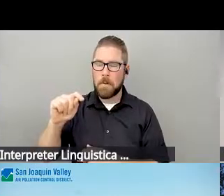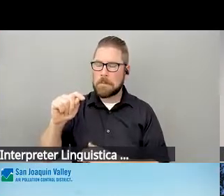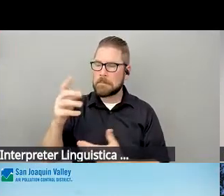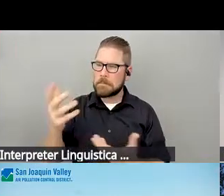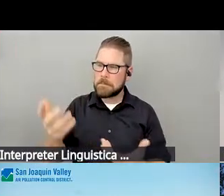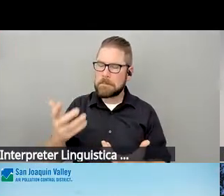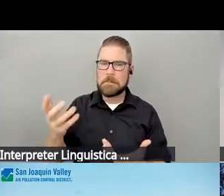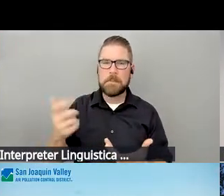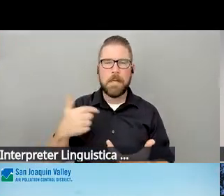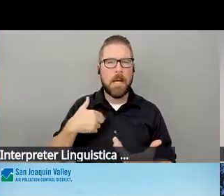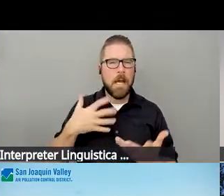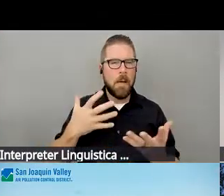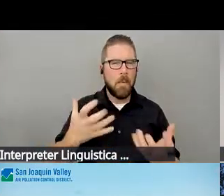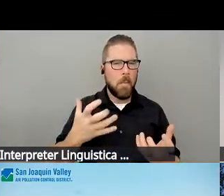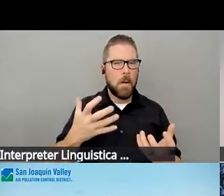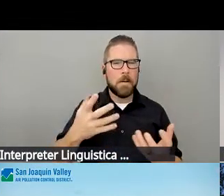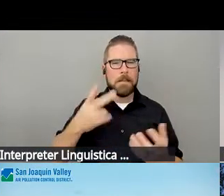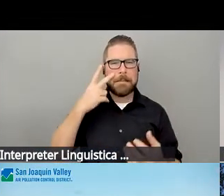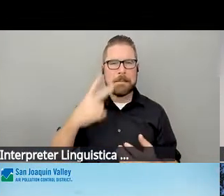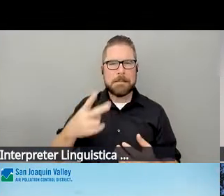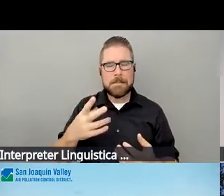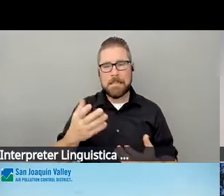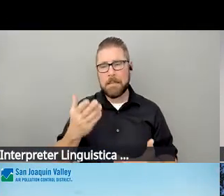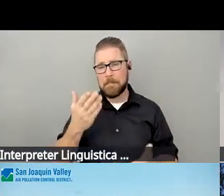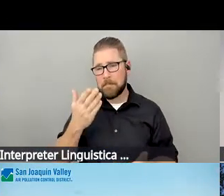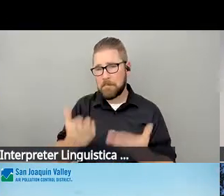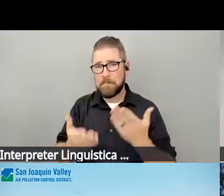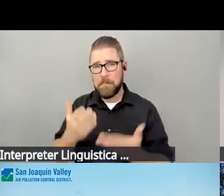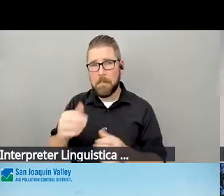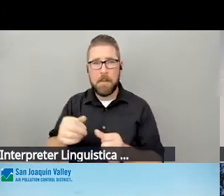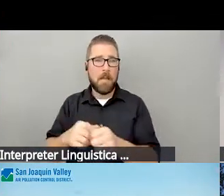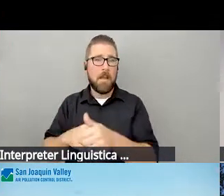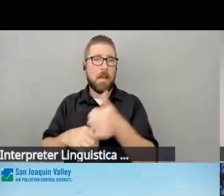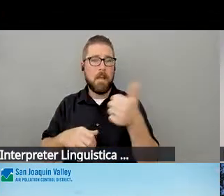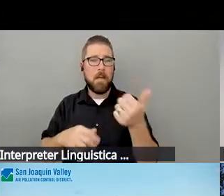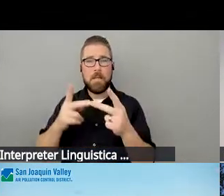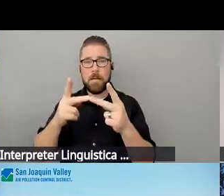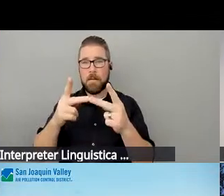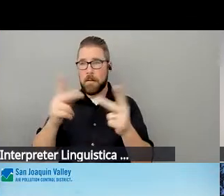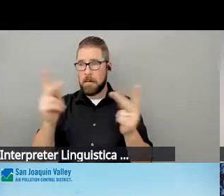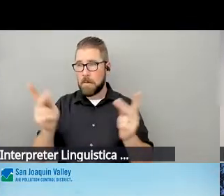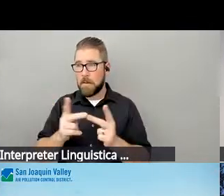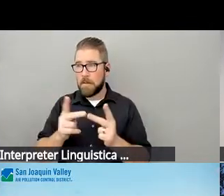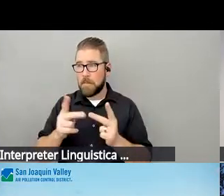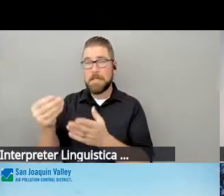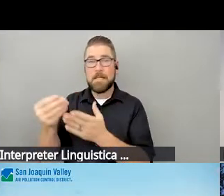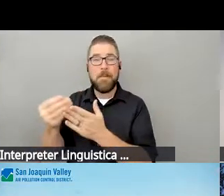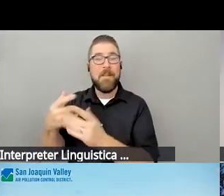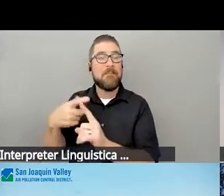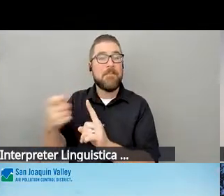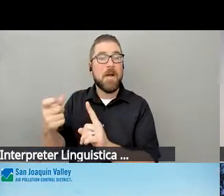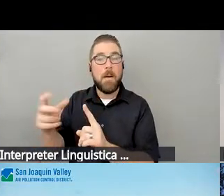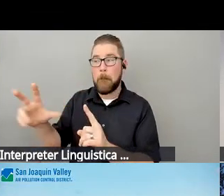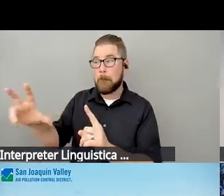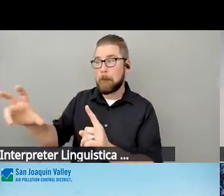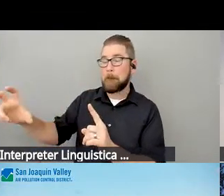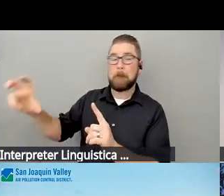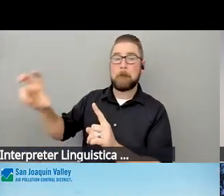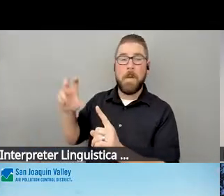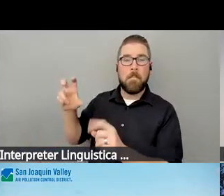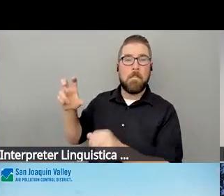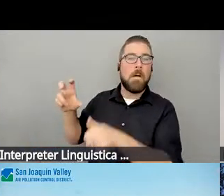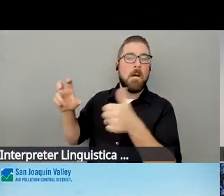some other place where money can come from for that. And I